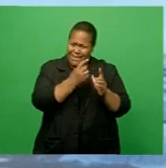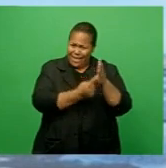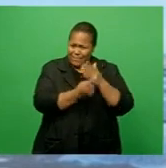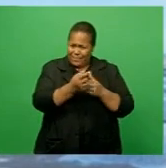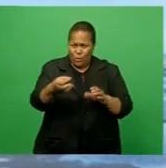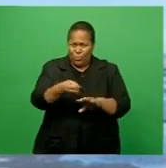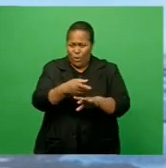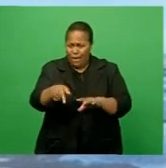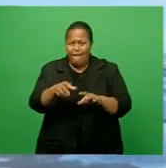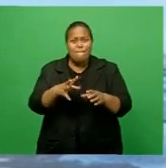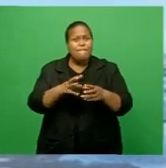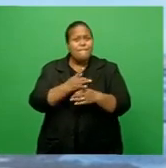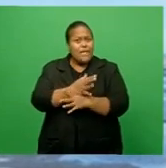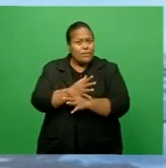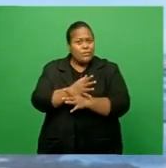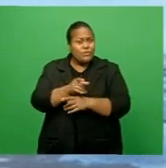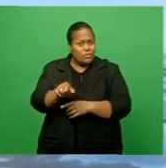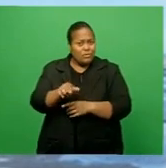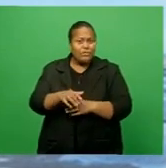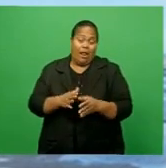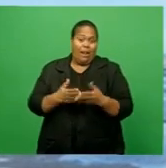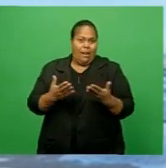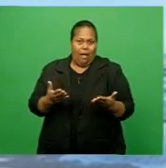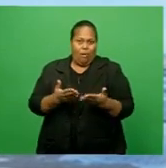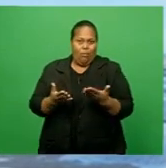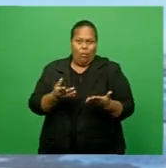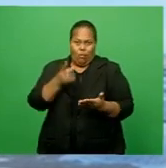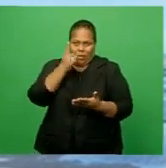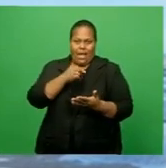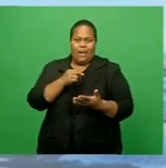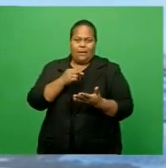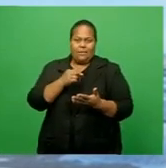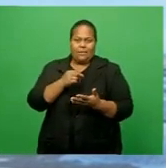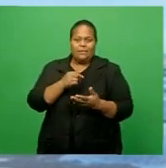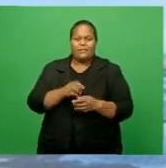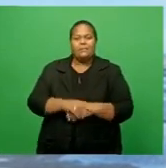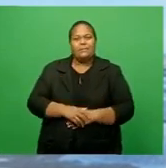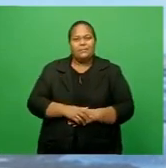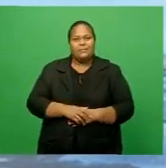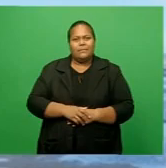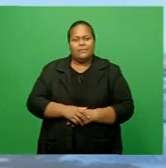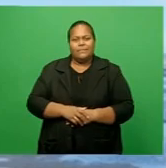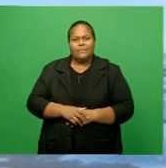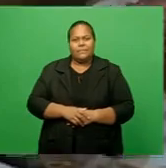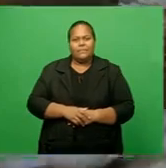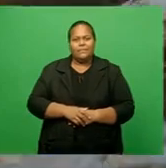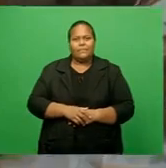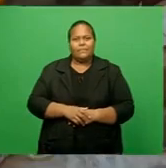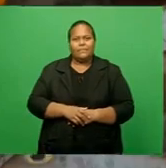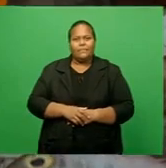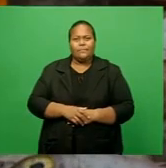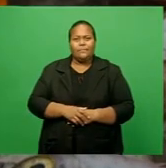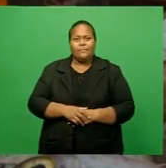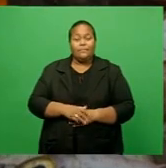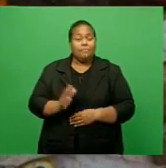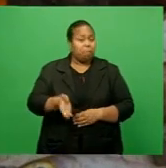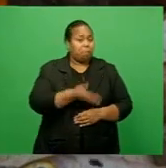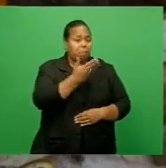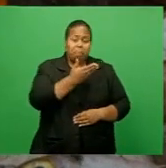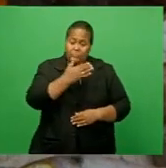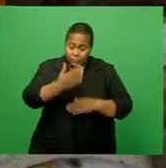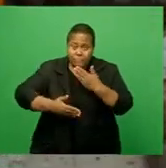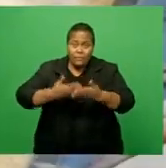The tendency to become poisonous is much higher during Balolo period. Koroi-Lavisao says some fish